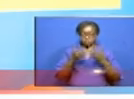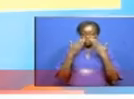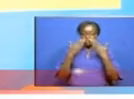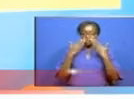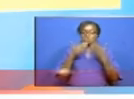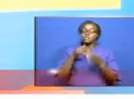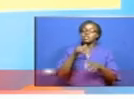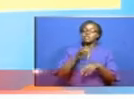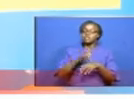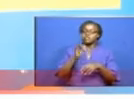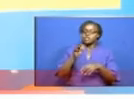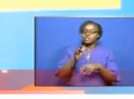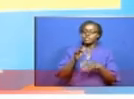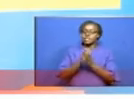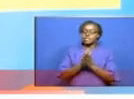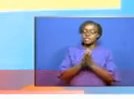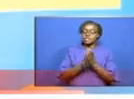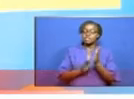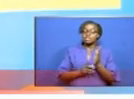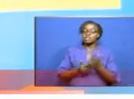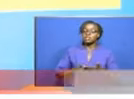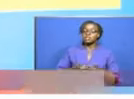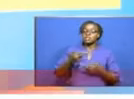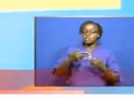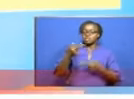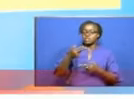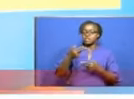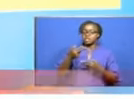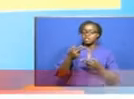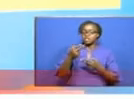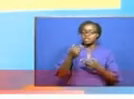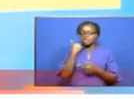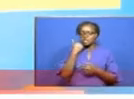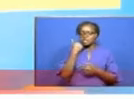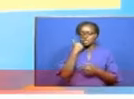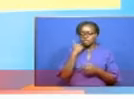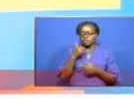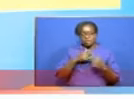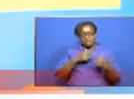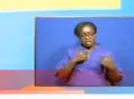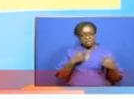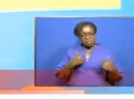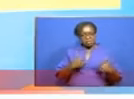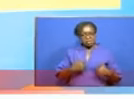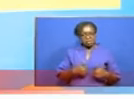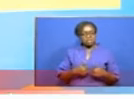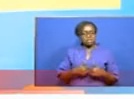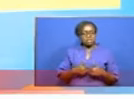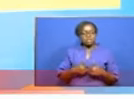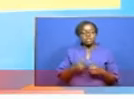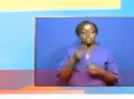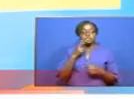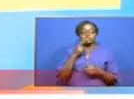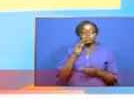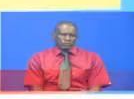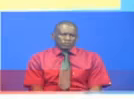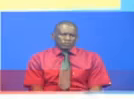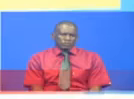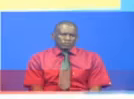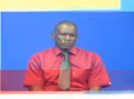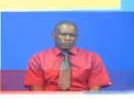severity of respiratory diseases. Smoking any kind of tobacco reduces lung